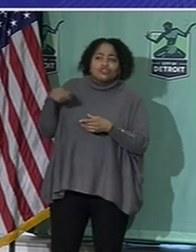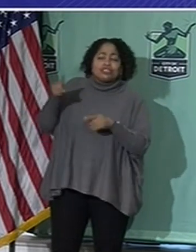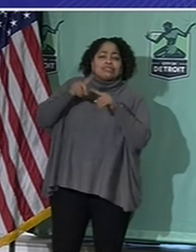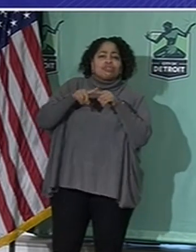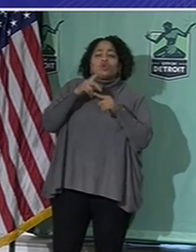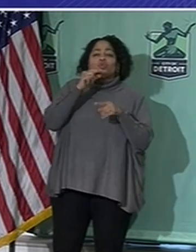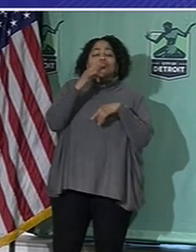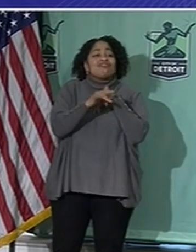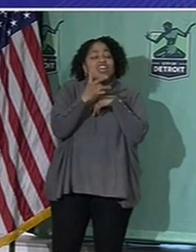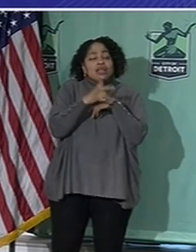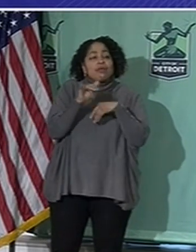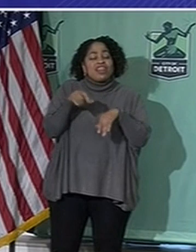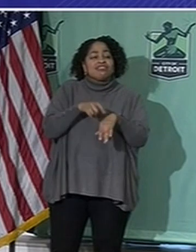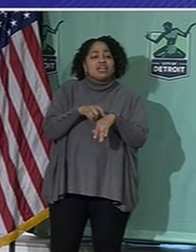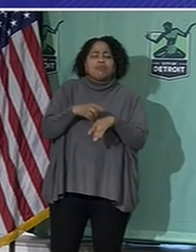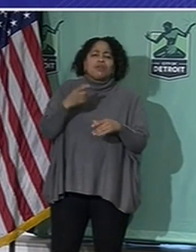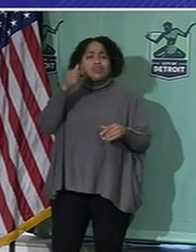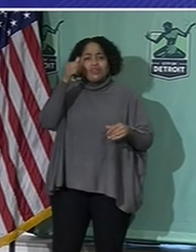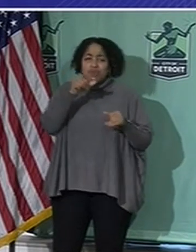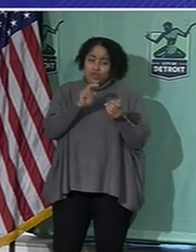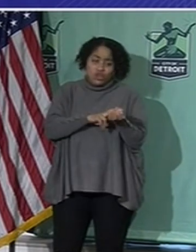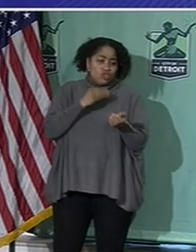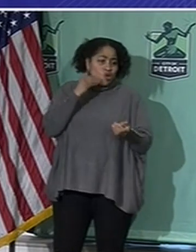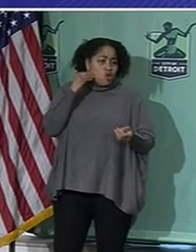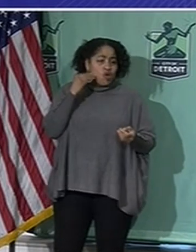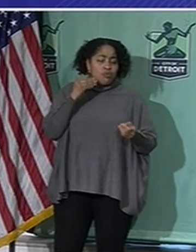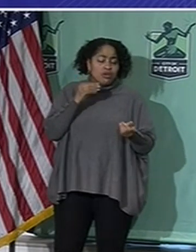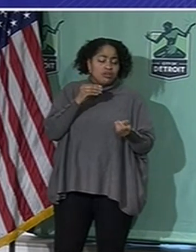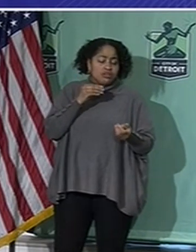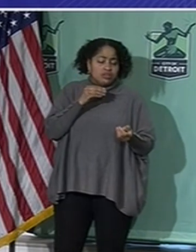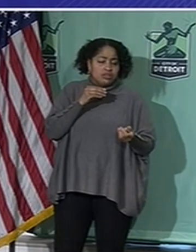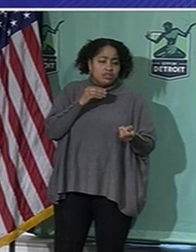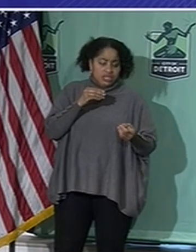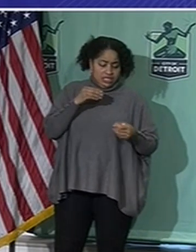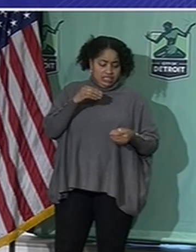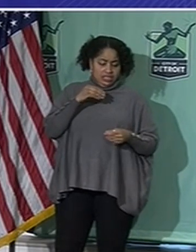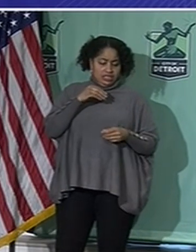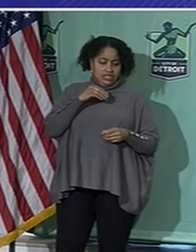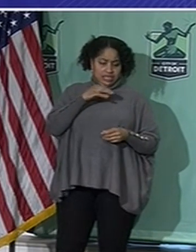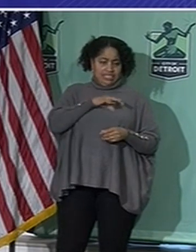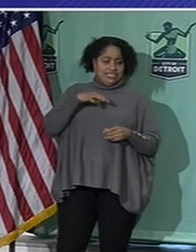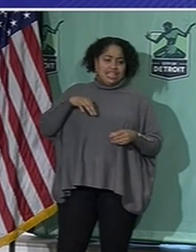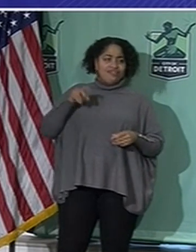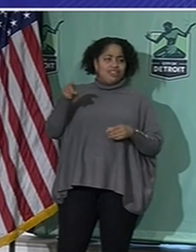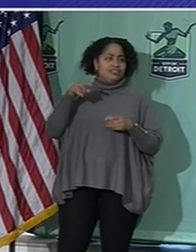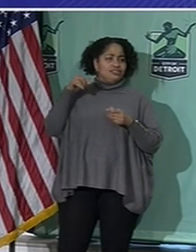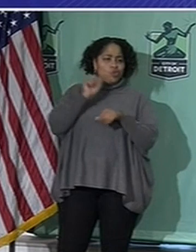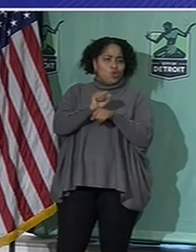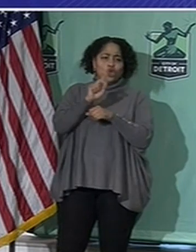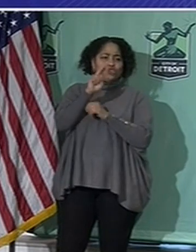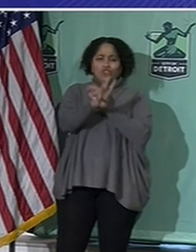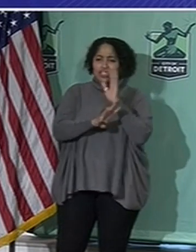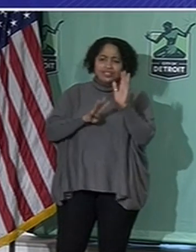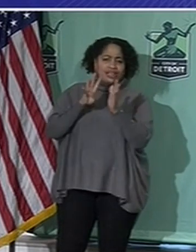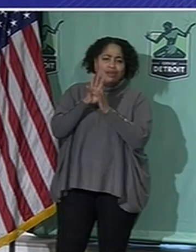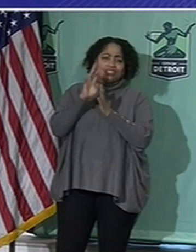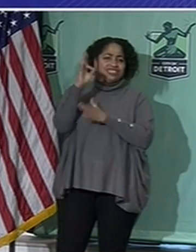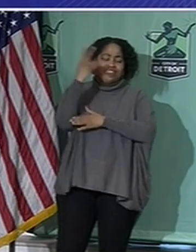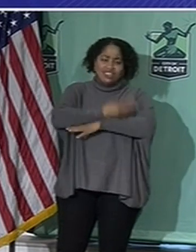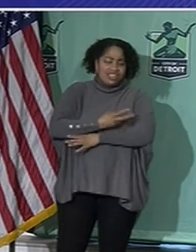who was available at the time. Remember, nursing home residents or nursing home settings is 24/7. So it's really based upon